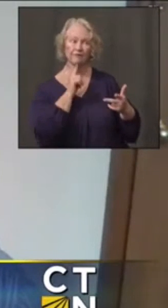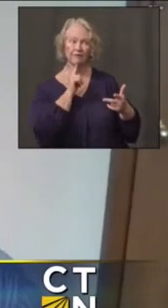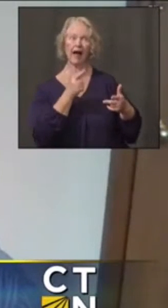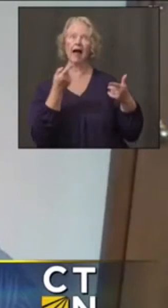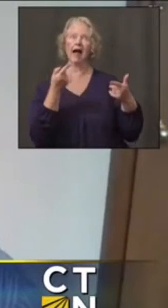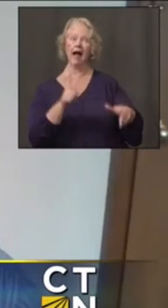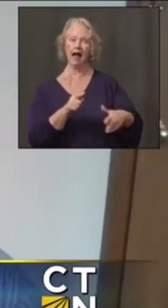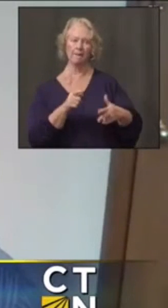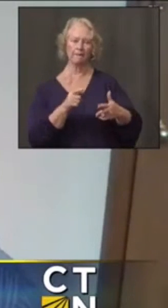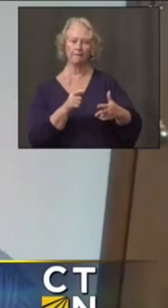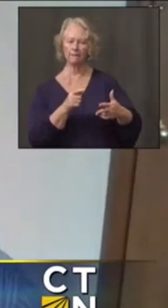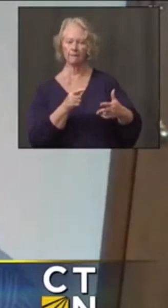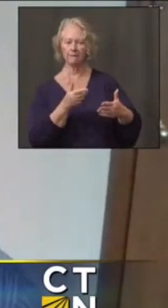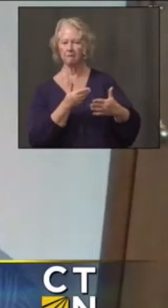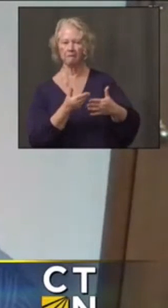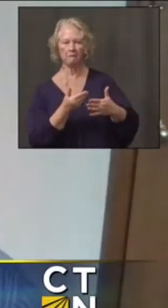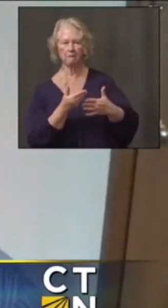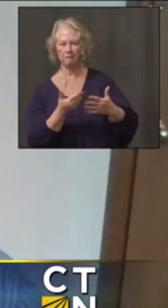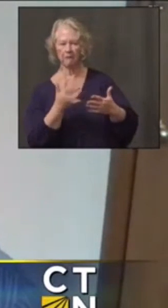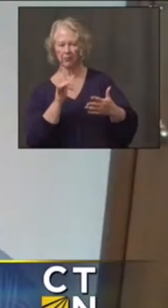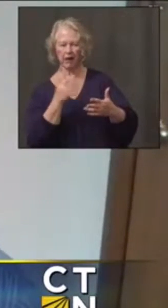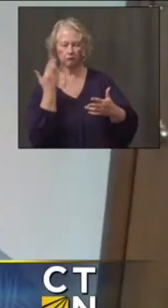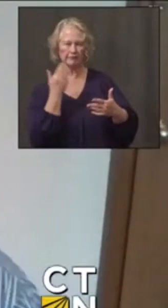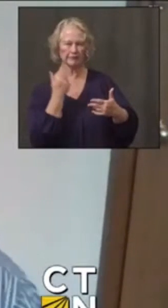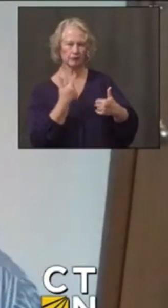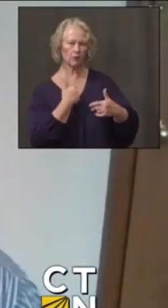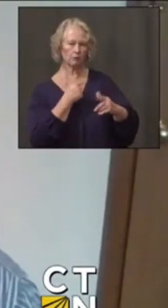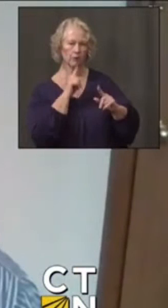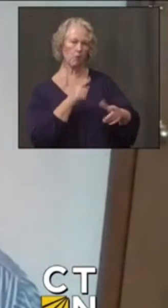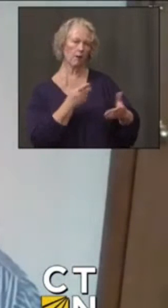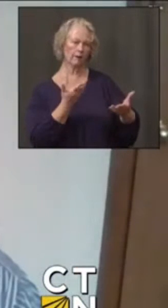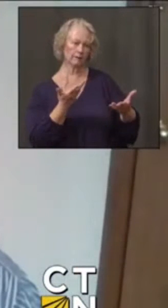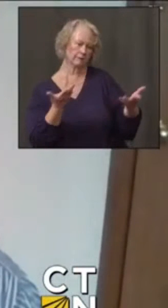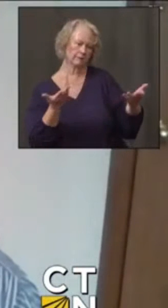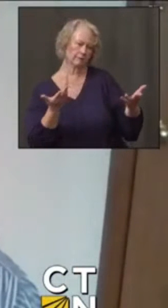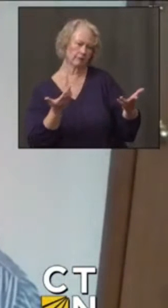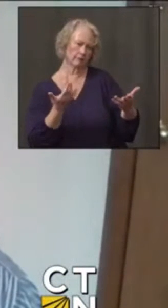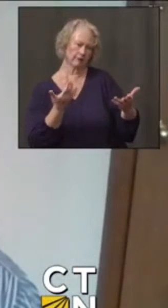being reported together, and you're hearing that now.